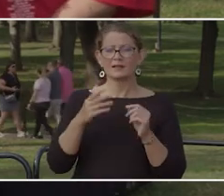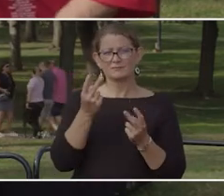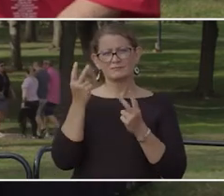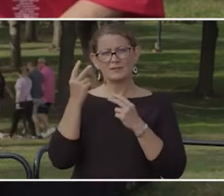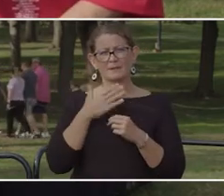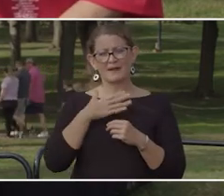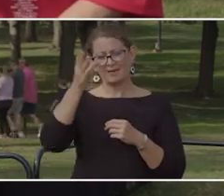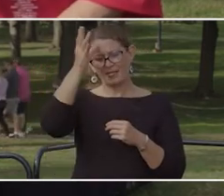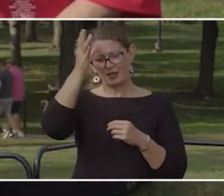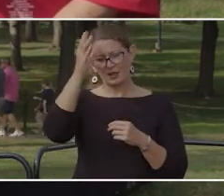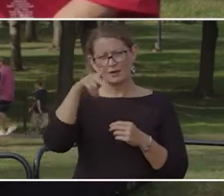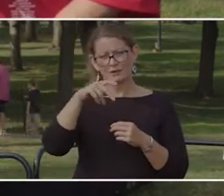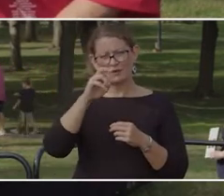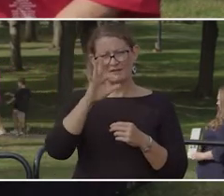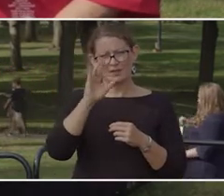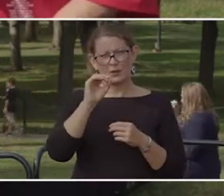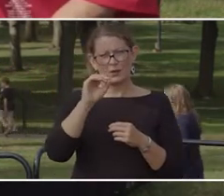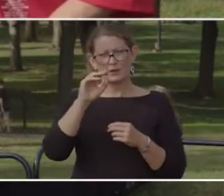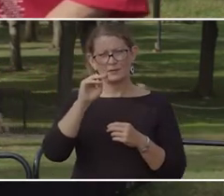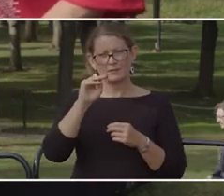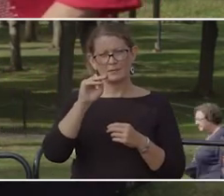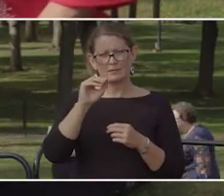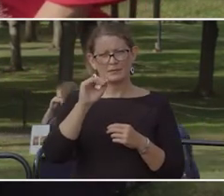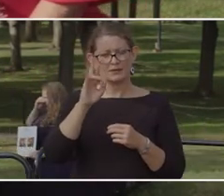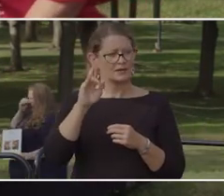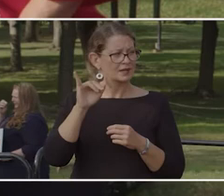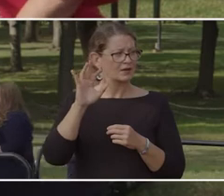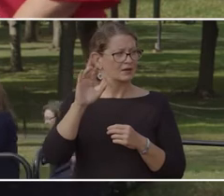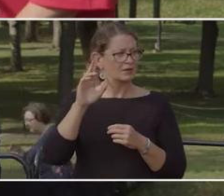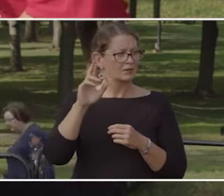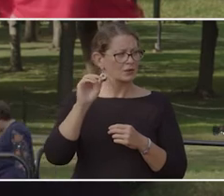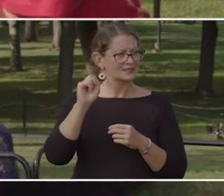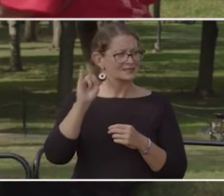father, Porfirio Rudy Macias. We miss you.